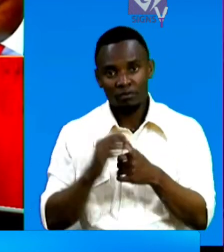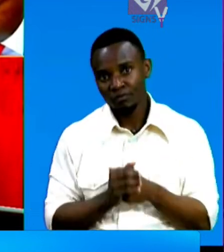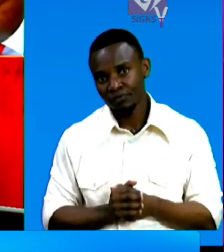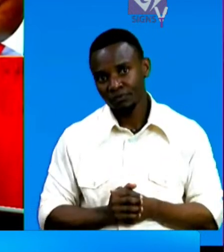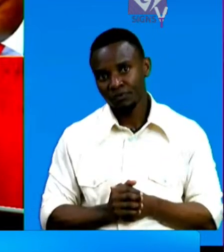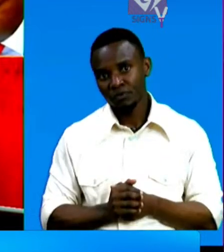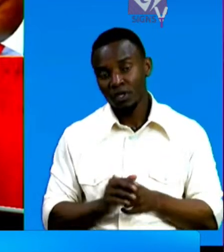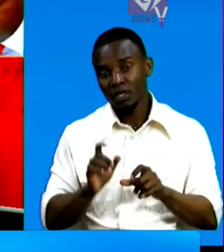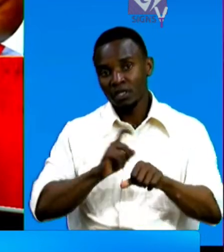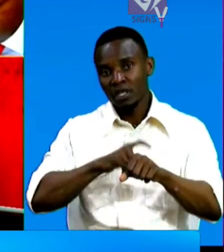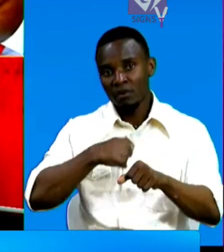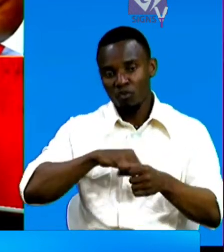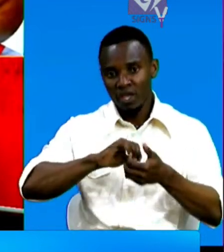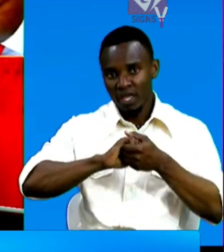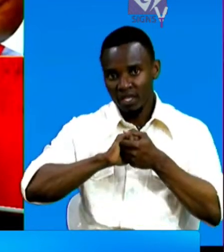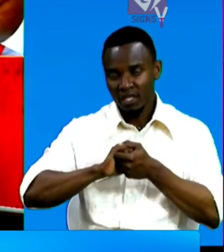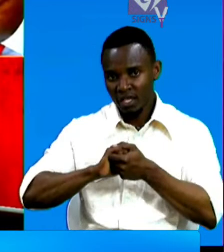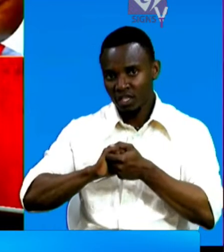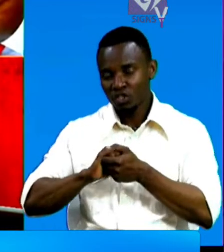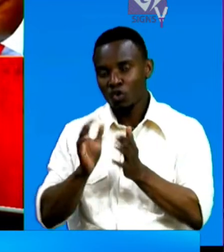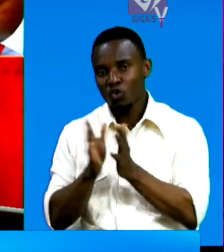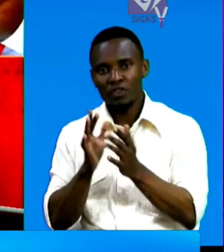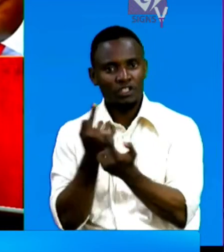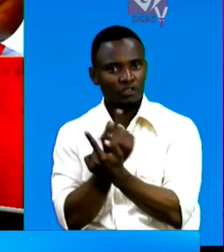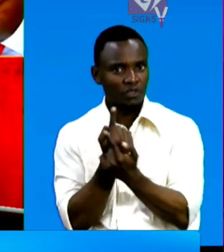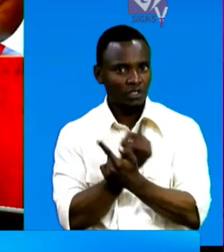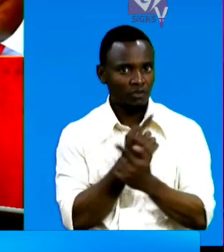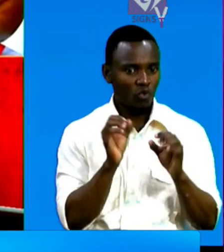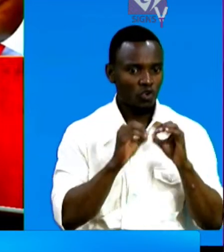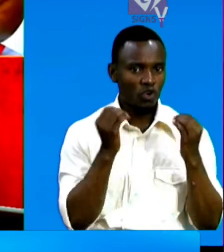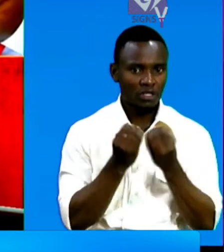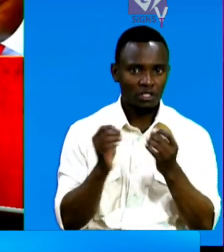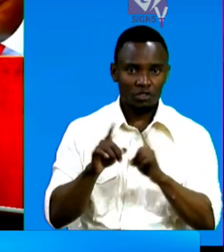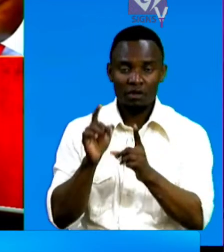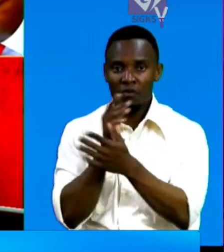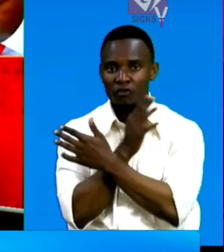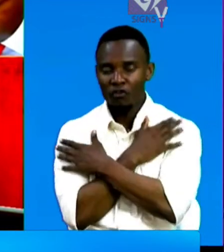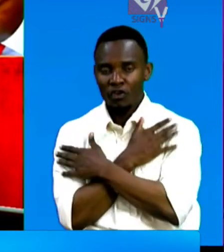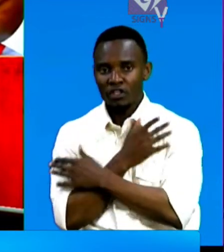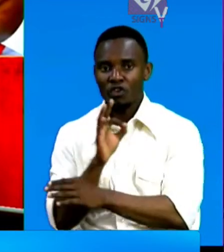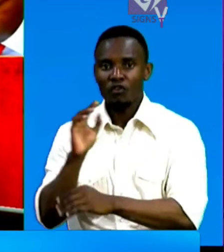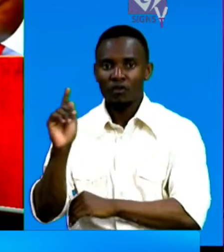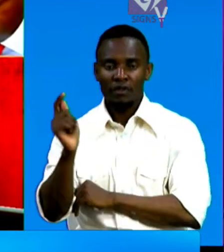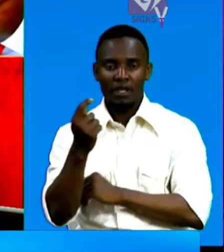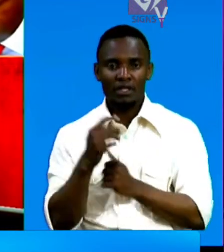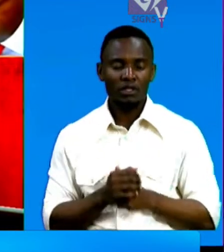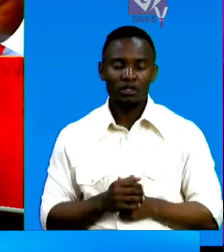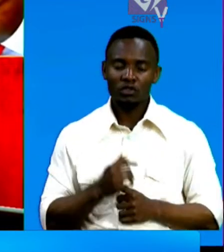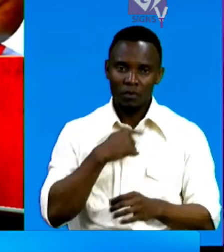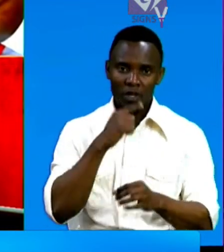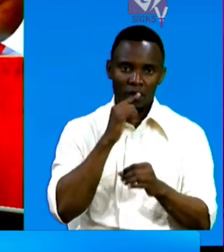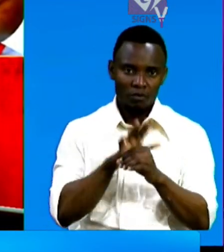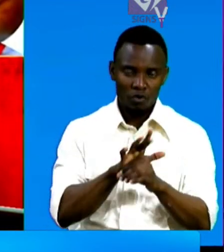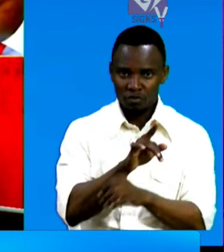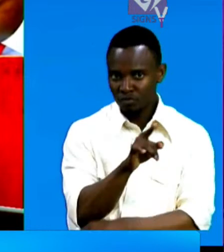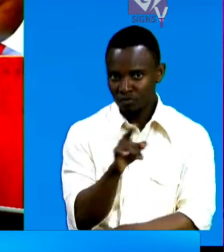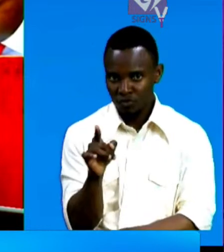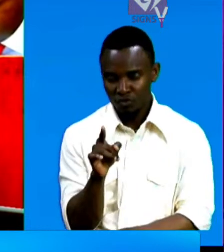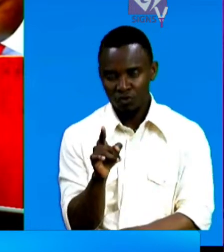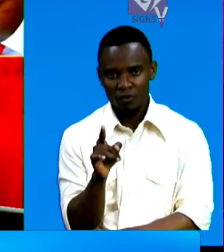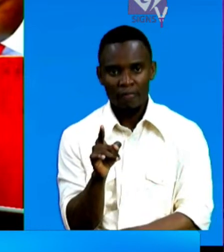as we engage bilaterally and multilaterally with the friends of Kenya. So rest assured, Senator Dulo, the Joint